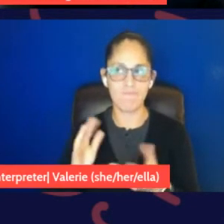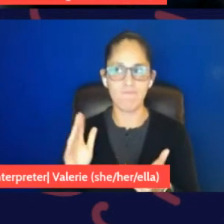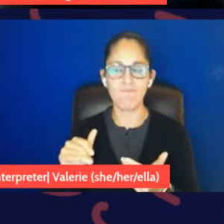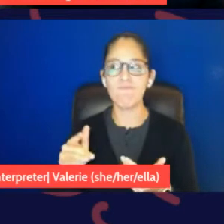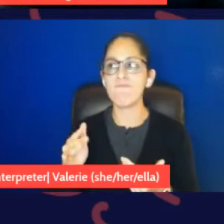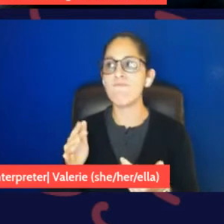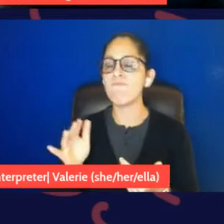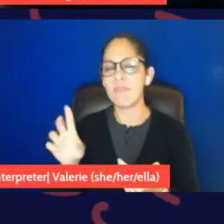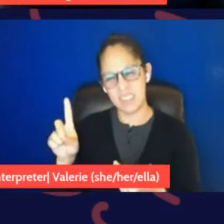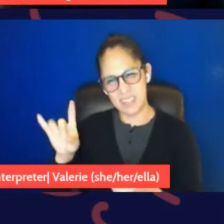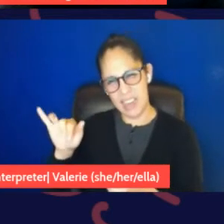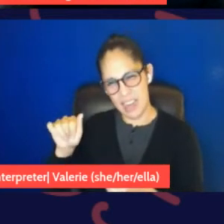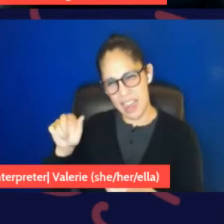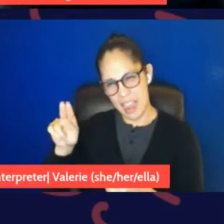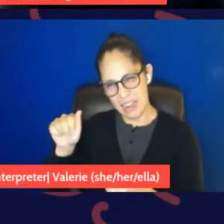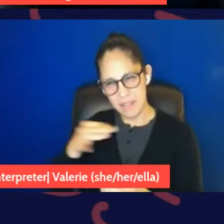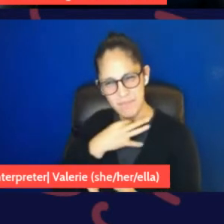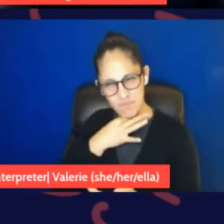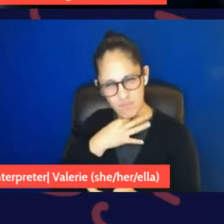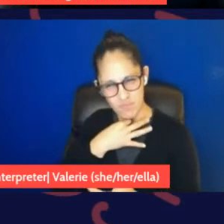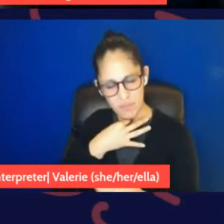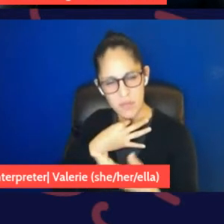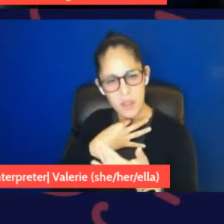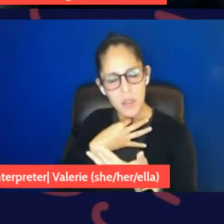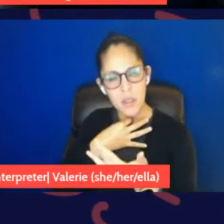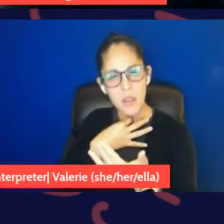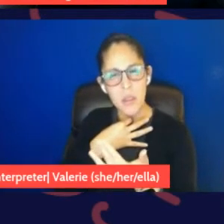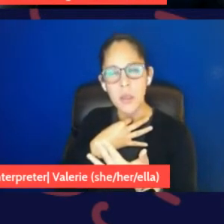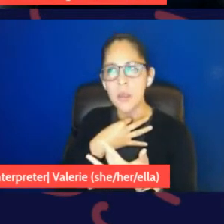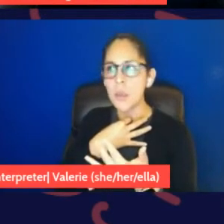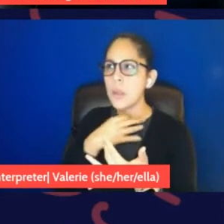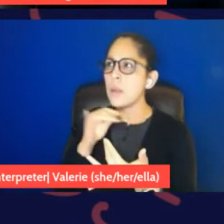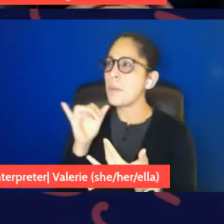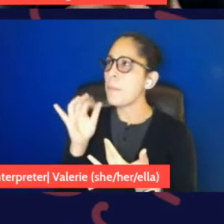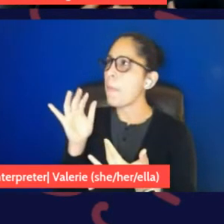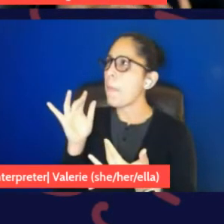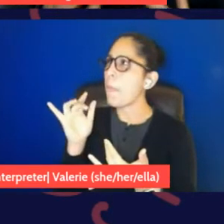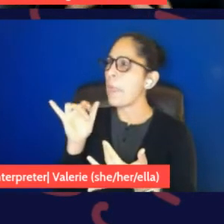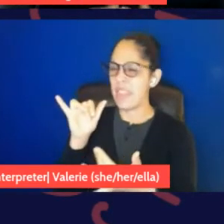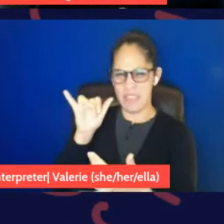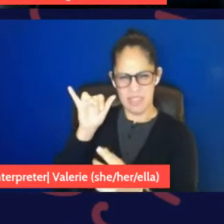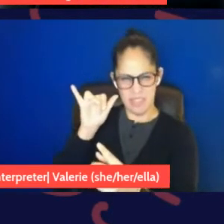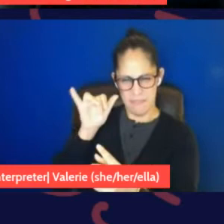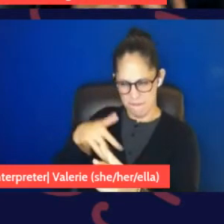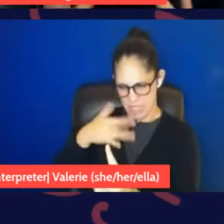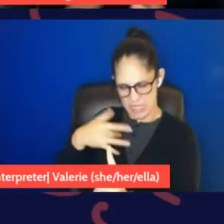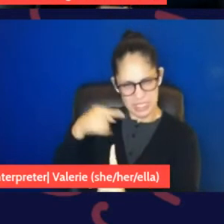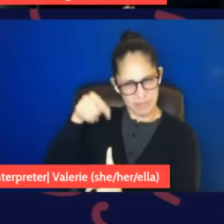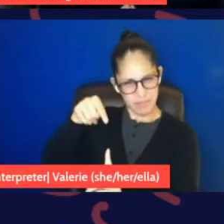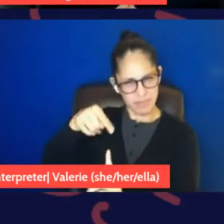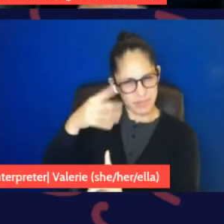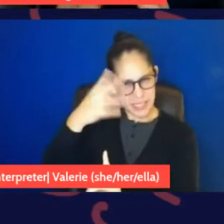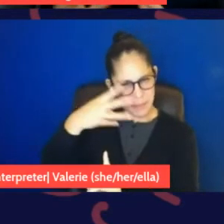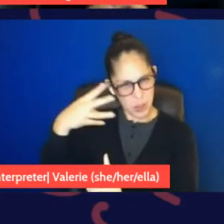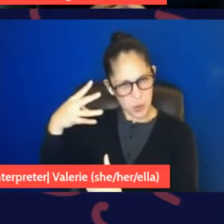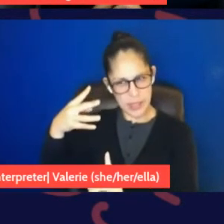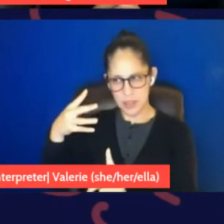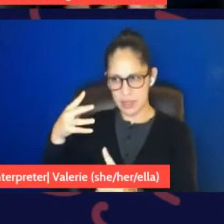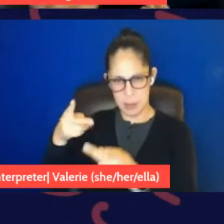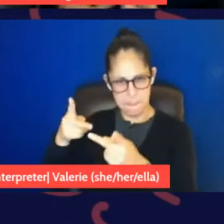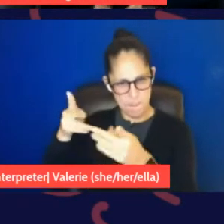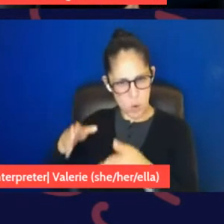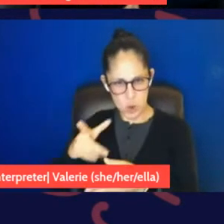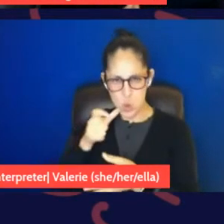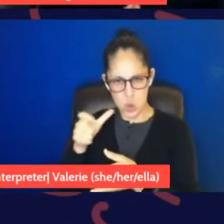Diana, you don't always write, or is that a feeling of being an immigrant, a displaced person in your